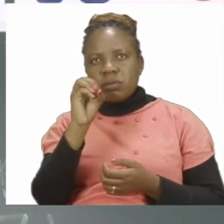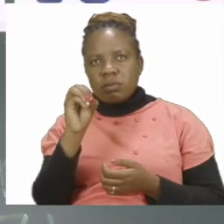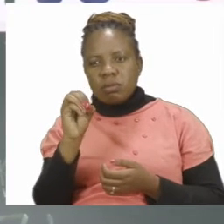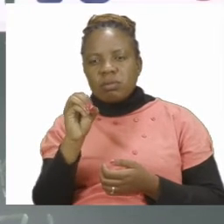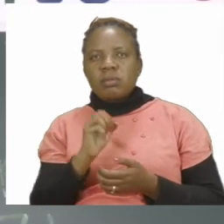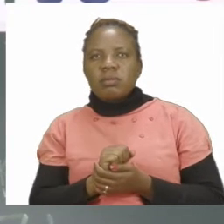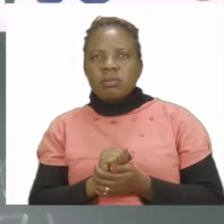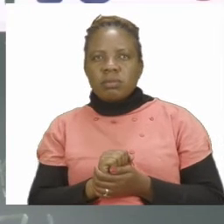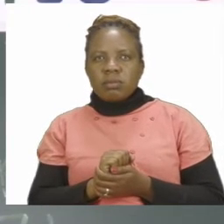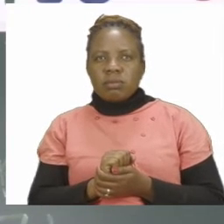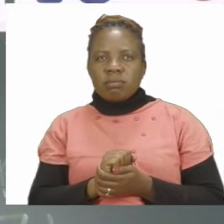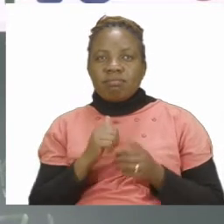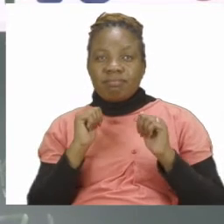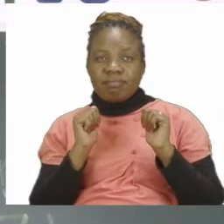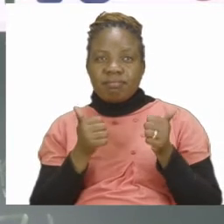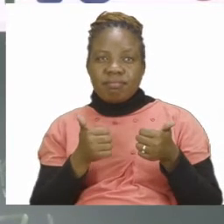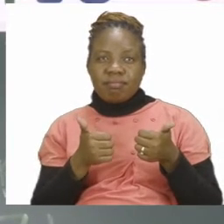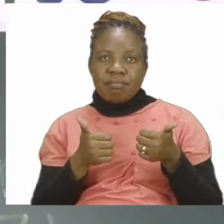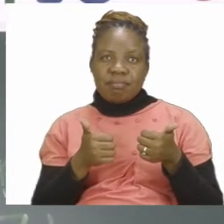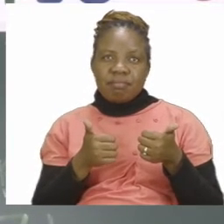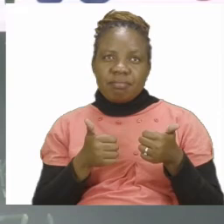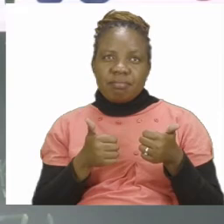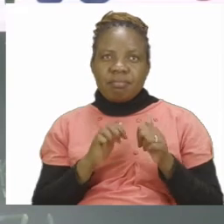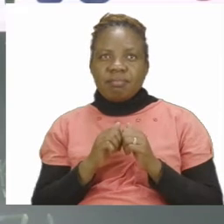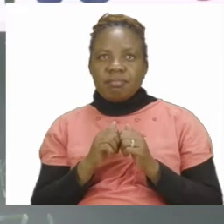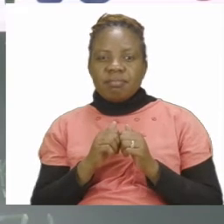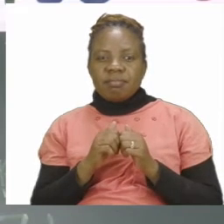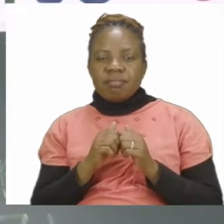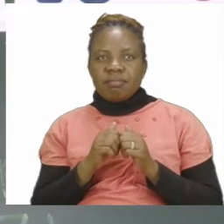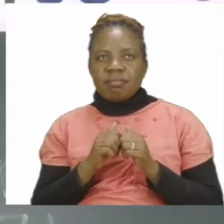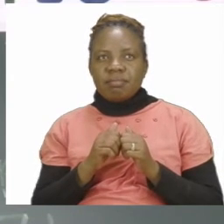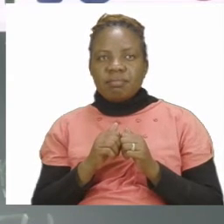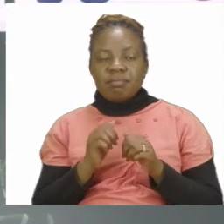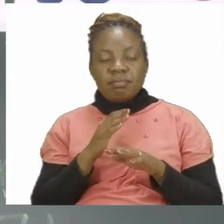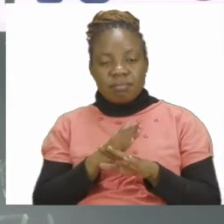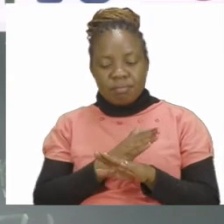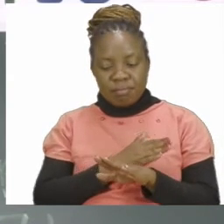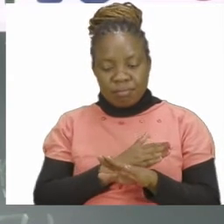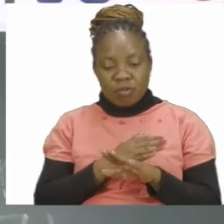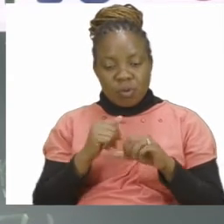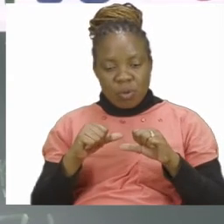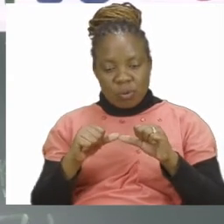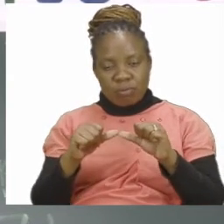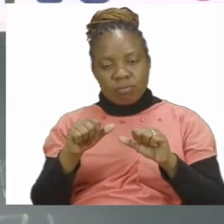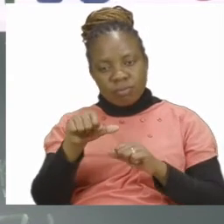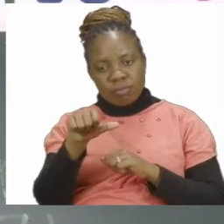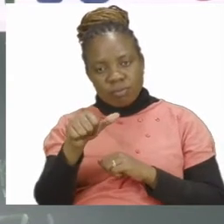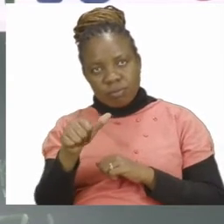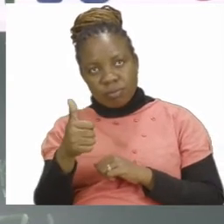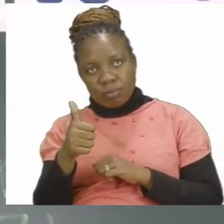300. Right. Now everyone, before you continue to finish all